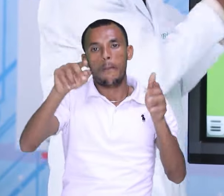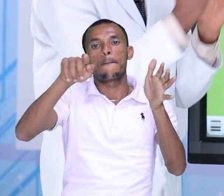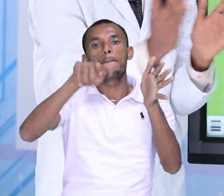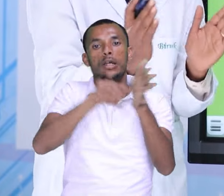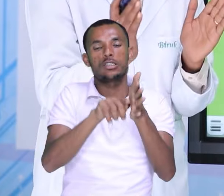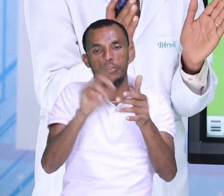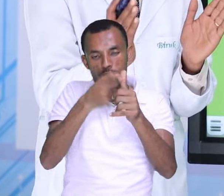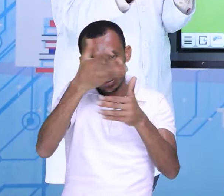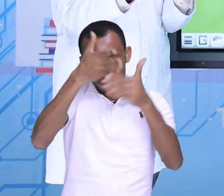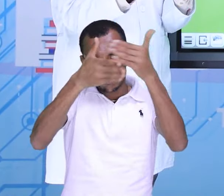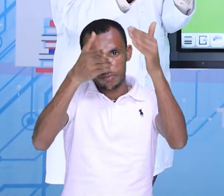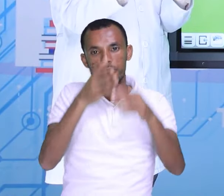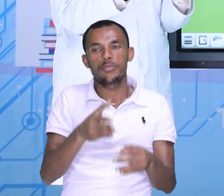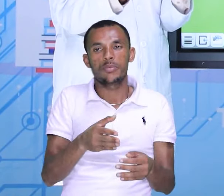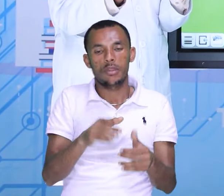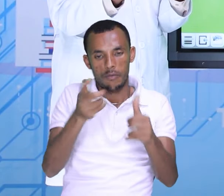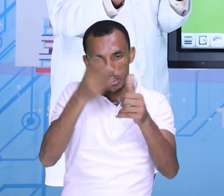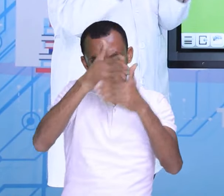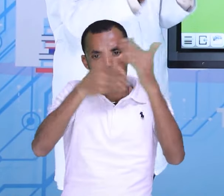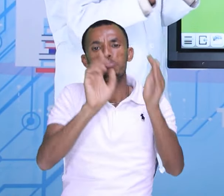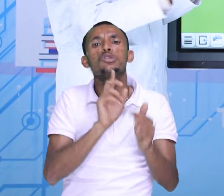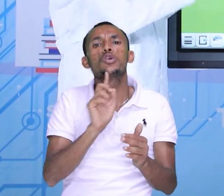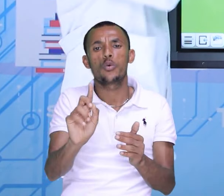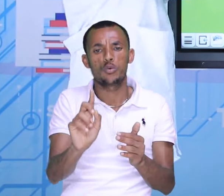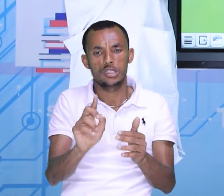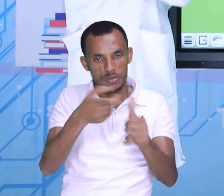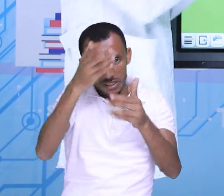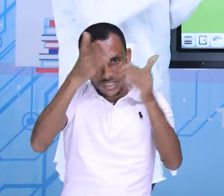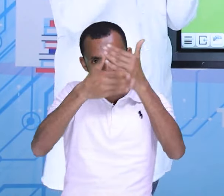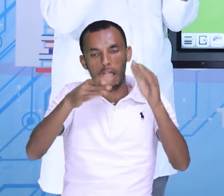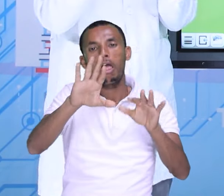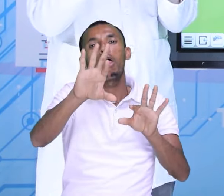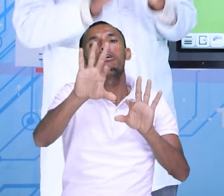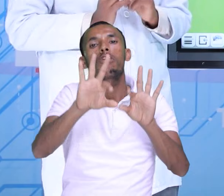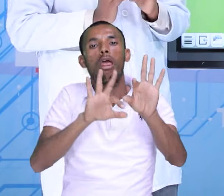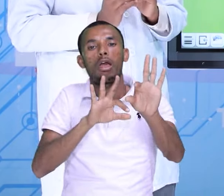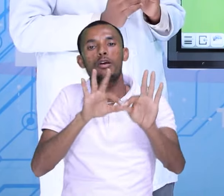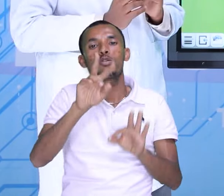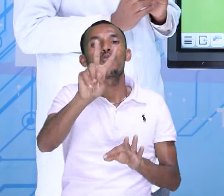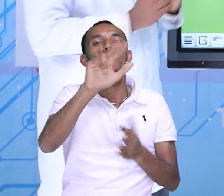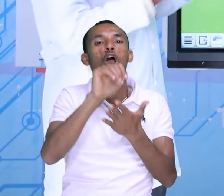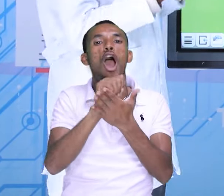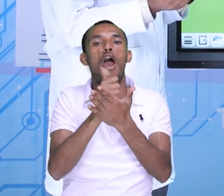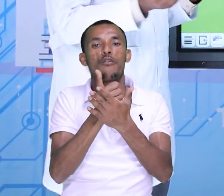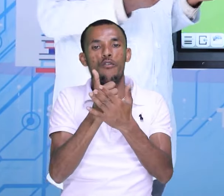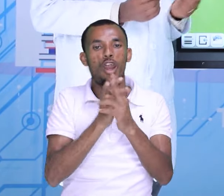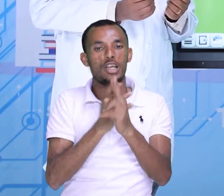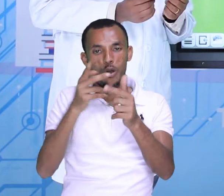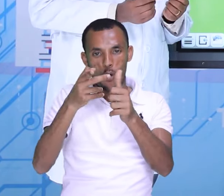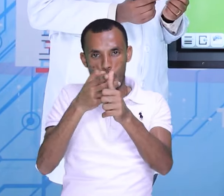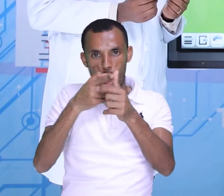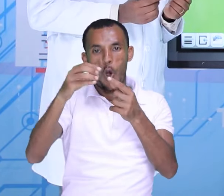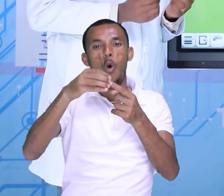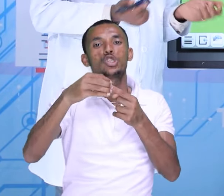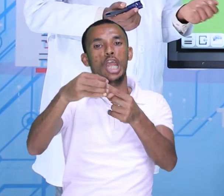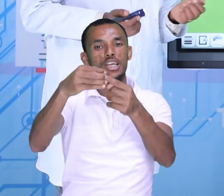Students, what is the first step? What is the first step? The first step is select two half fractions. One is oxidation